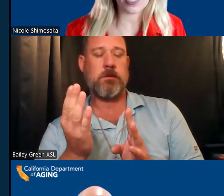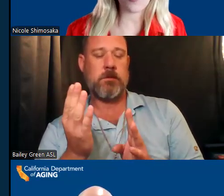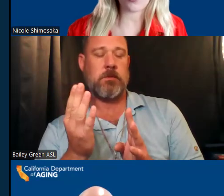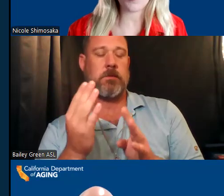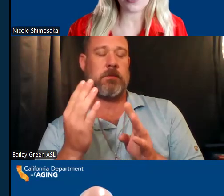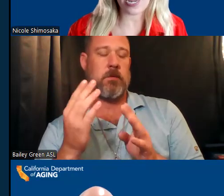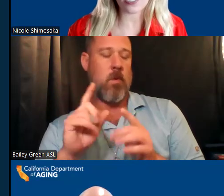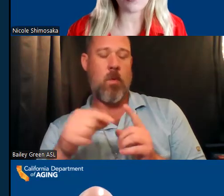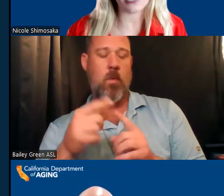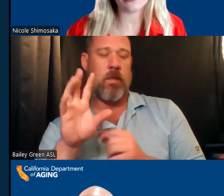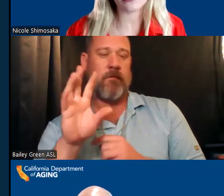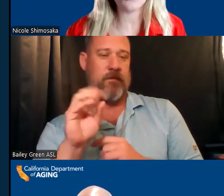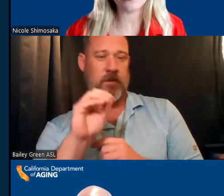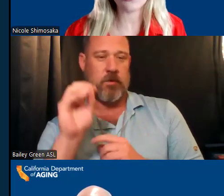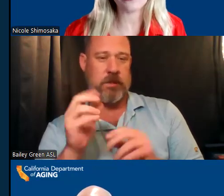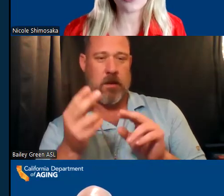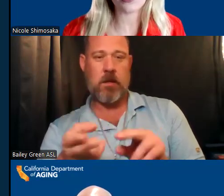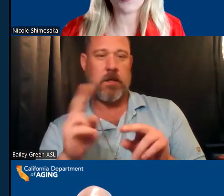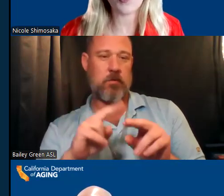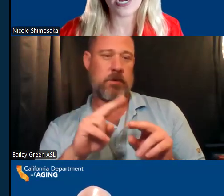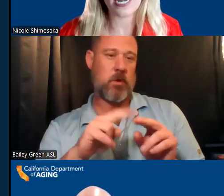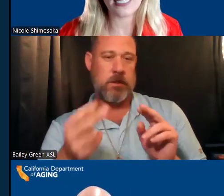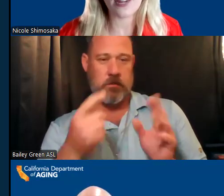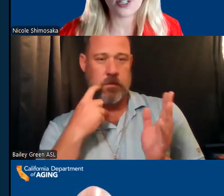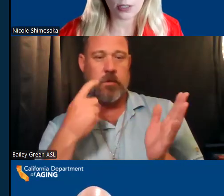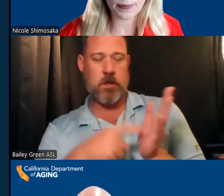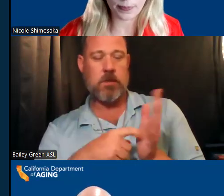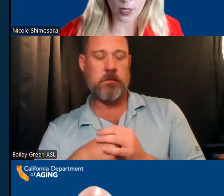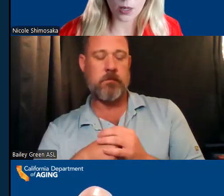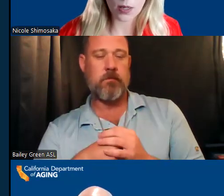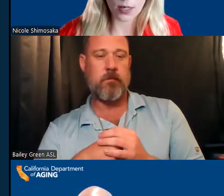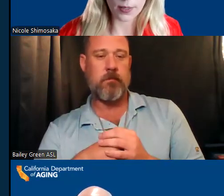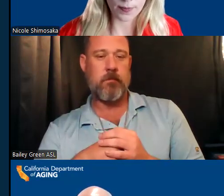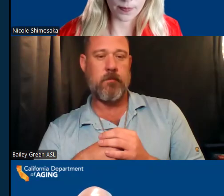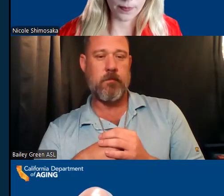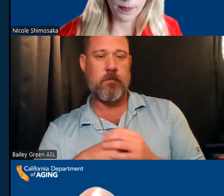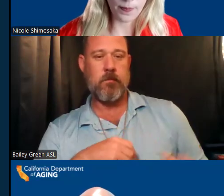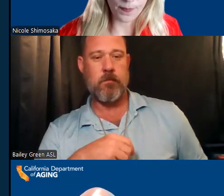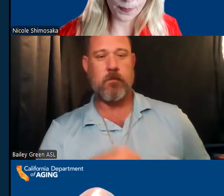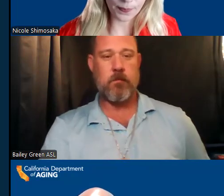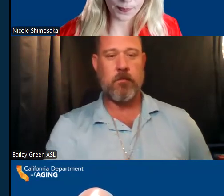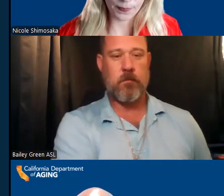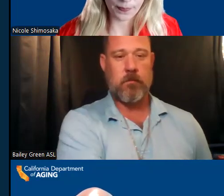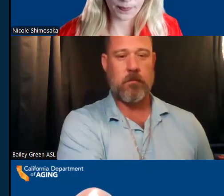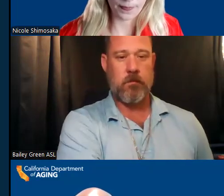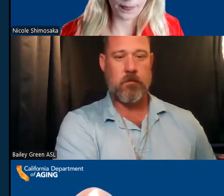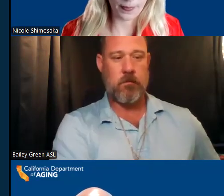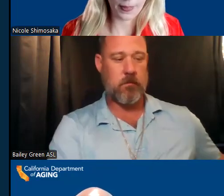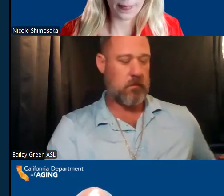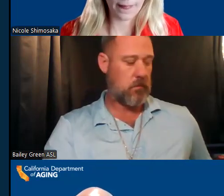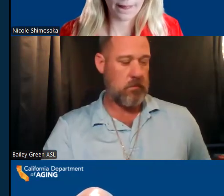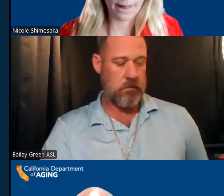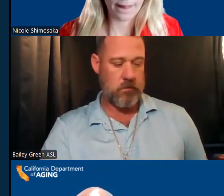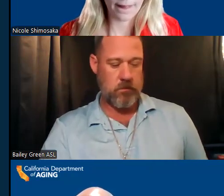only 50% of any increase or decrease would be recognized at first. All right, next question. Federal